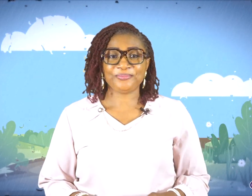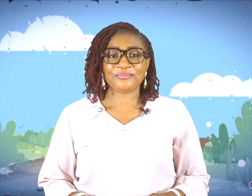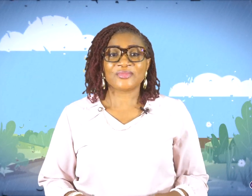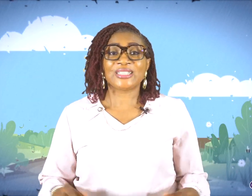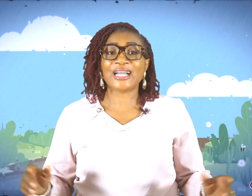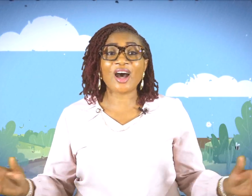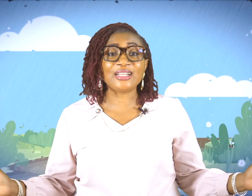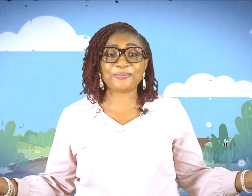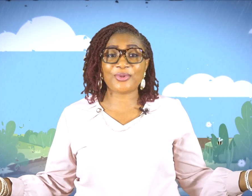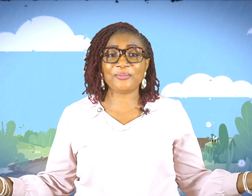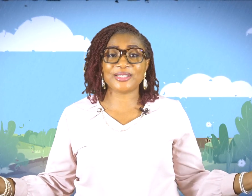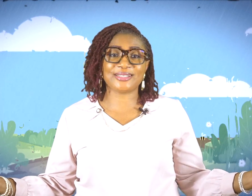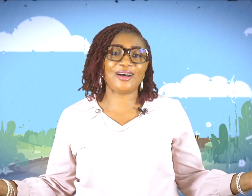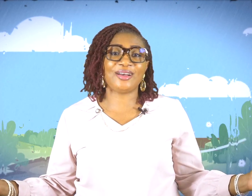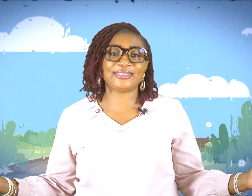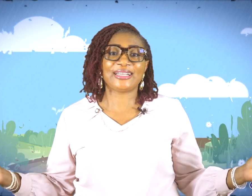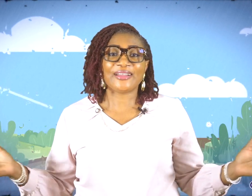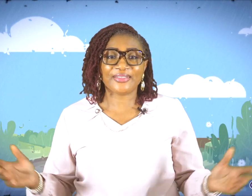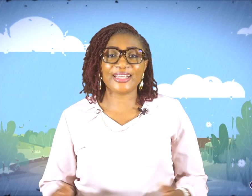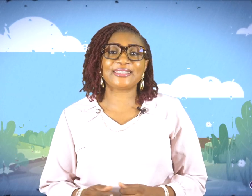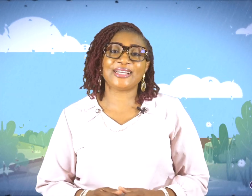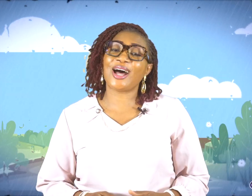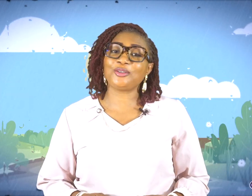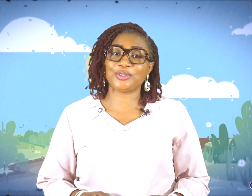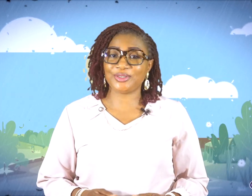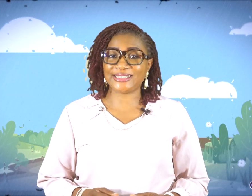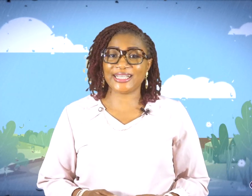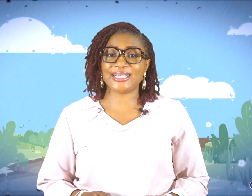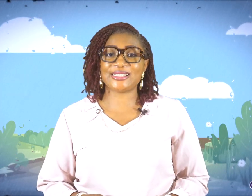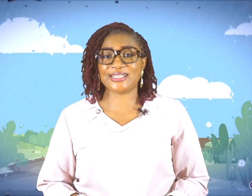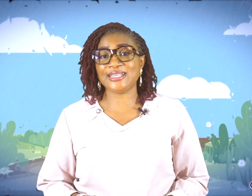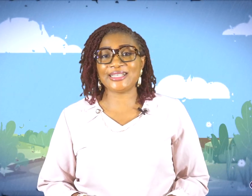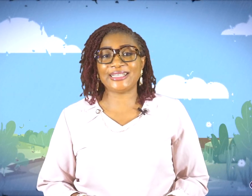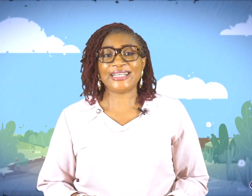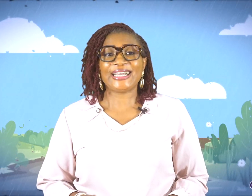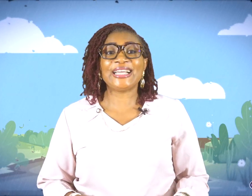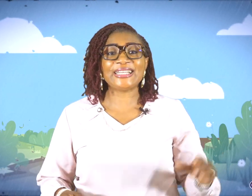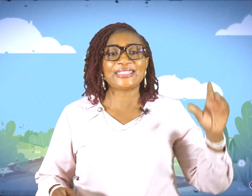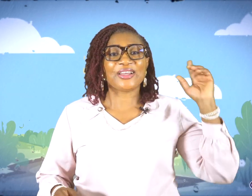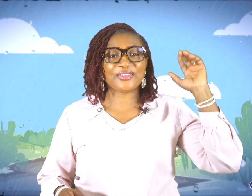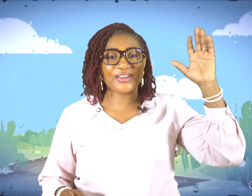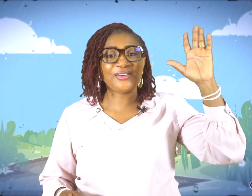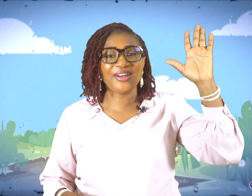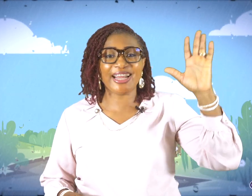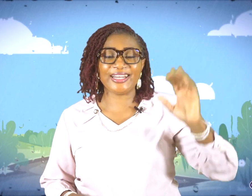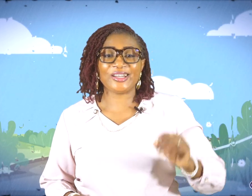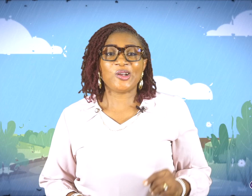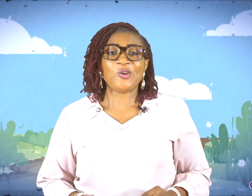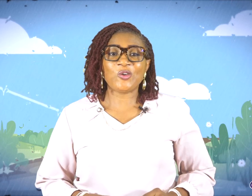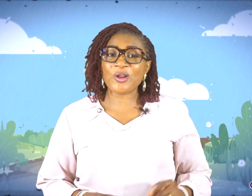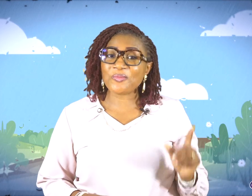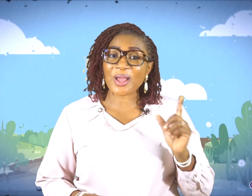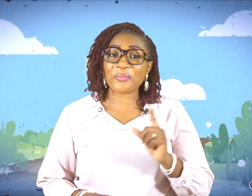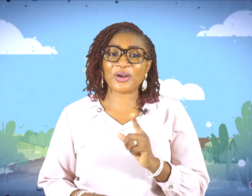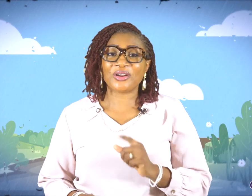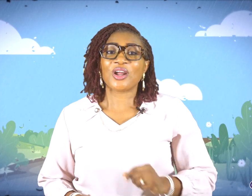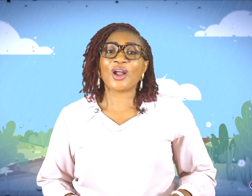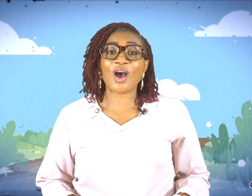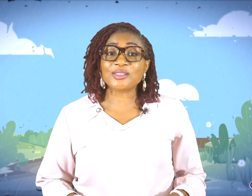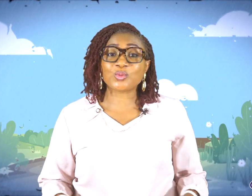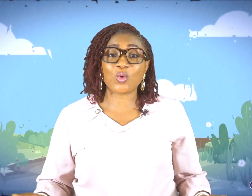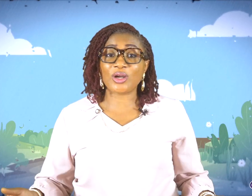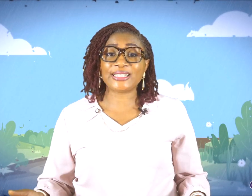clean. God's promise to us, this God Will Do It Again season, is the rain.